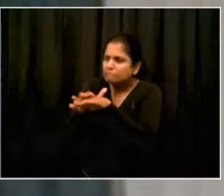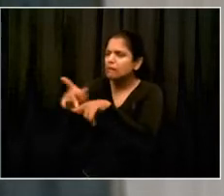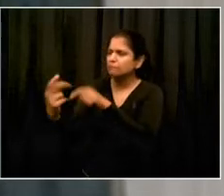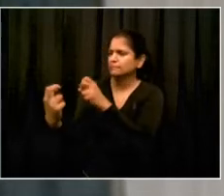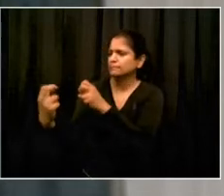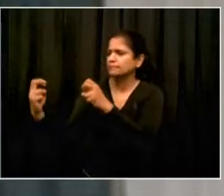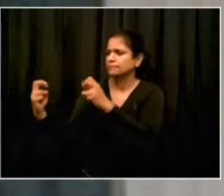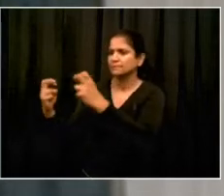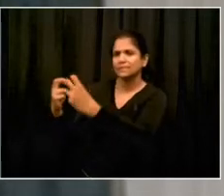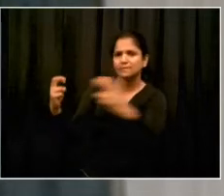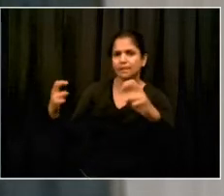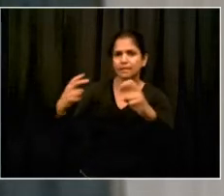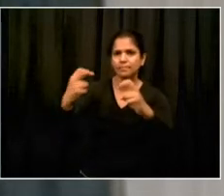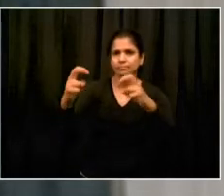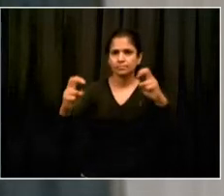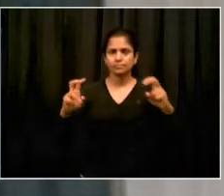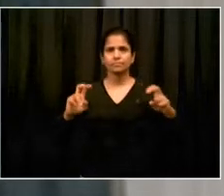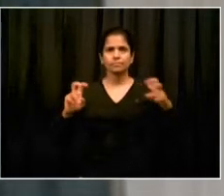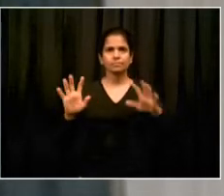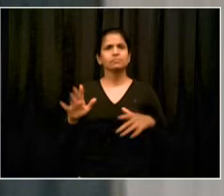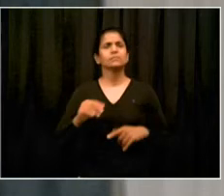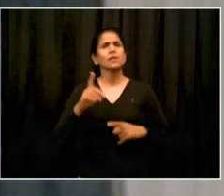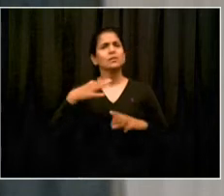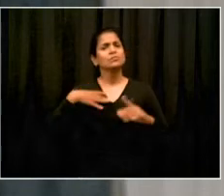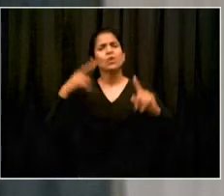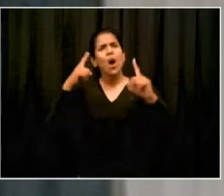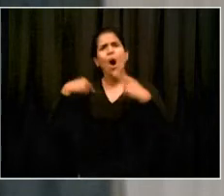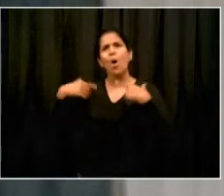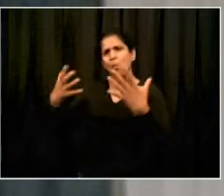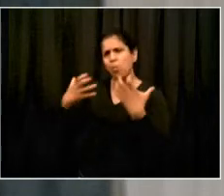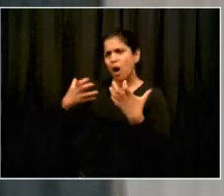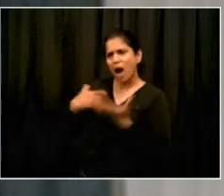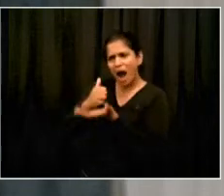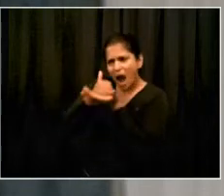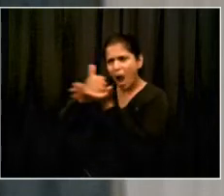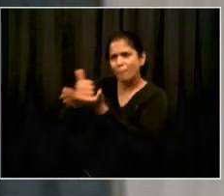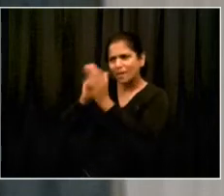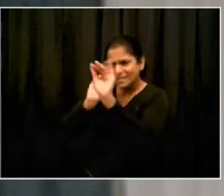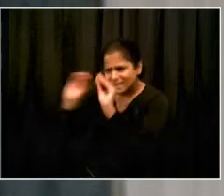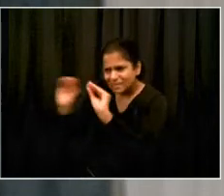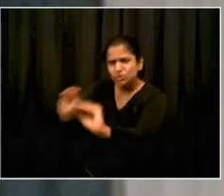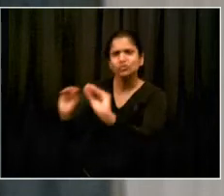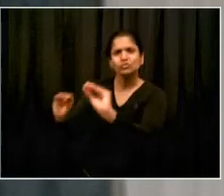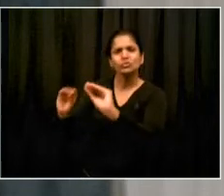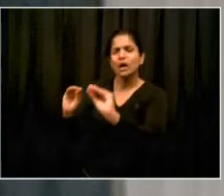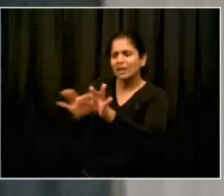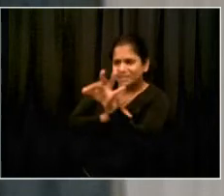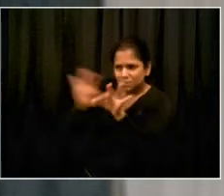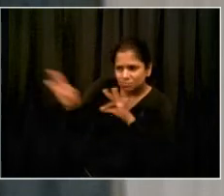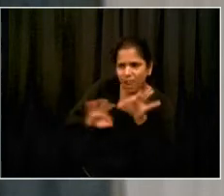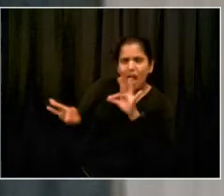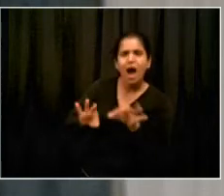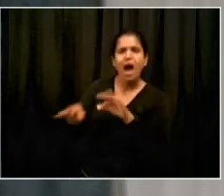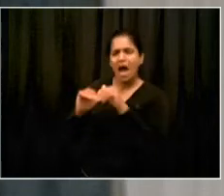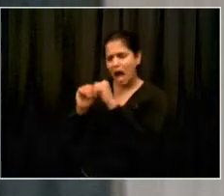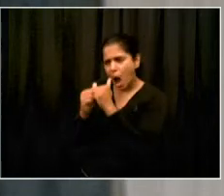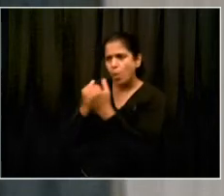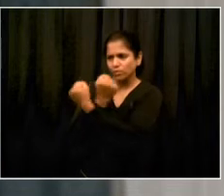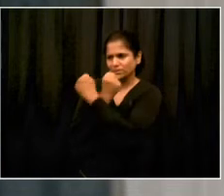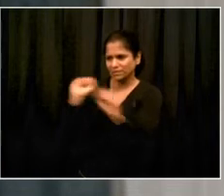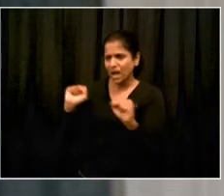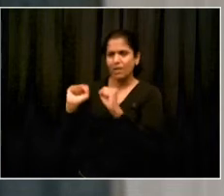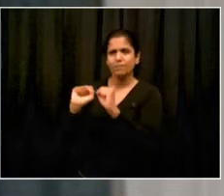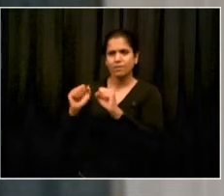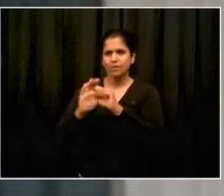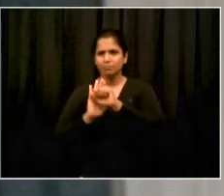enable people to comply. Same with the masks. When we talked this morning with a group of Jewish